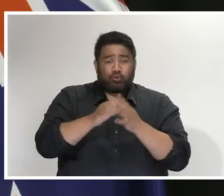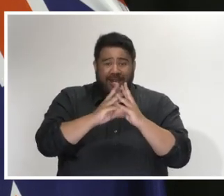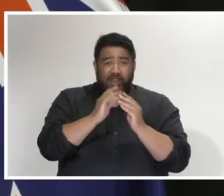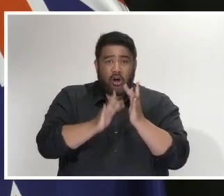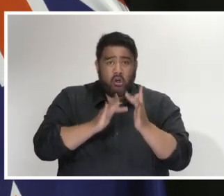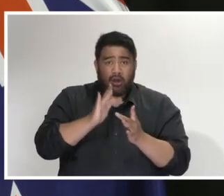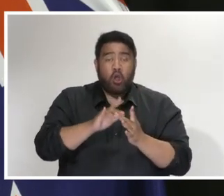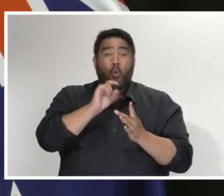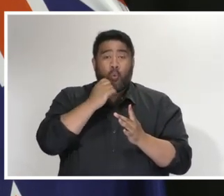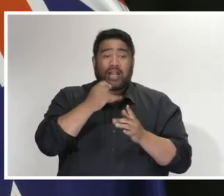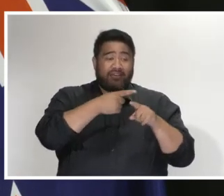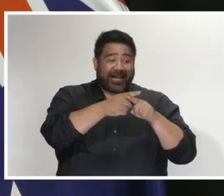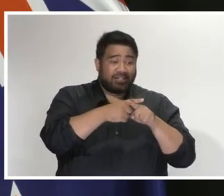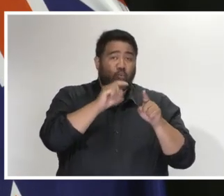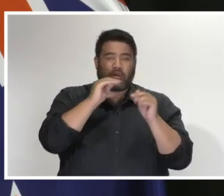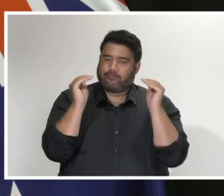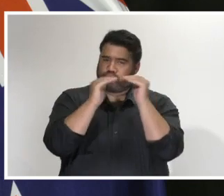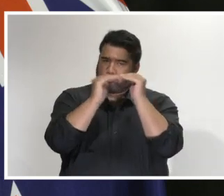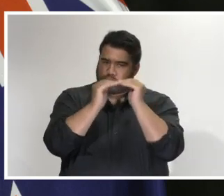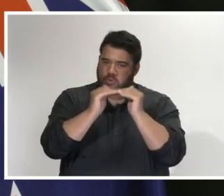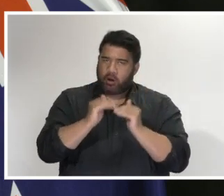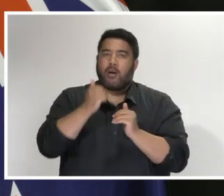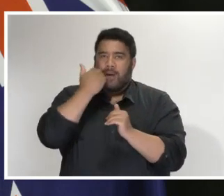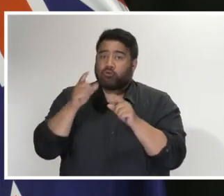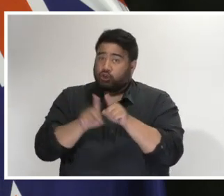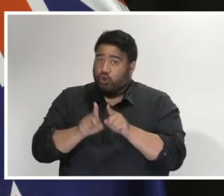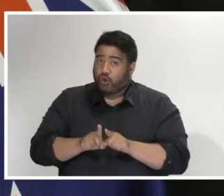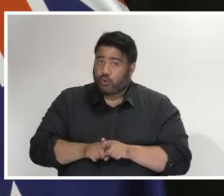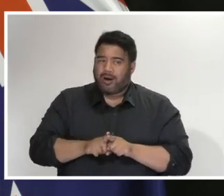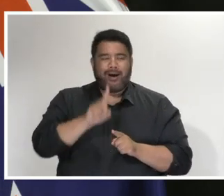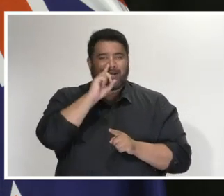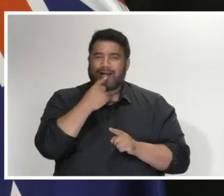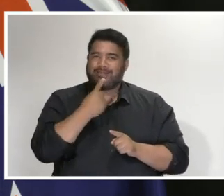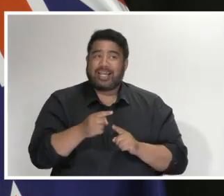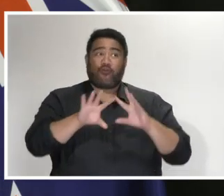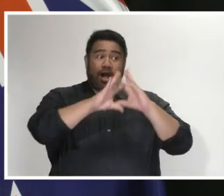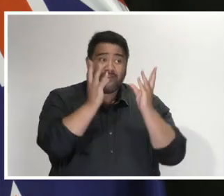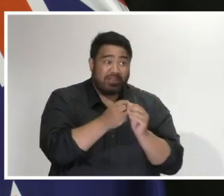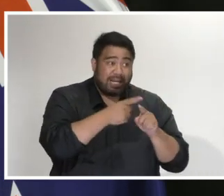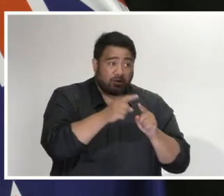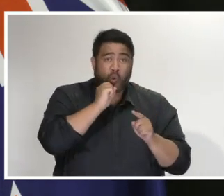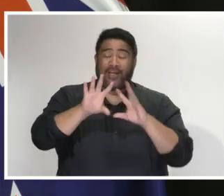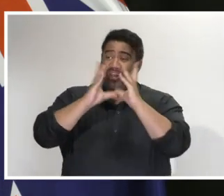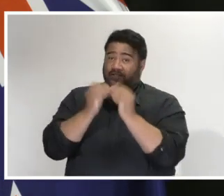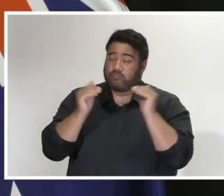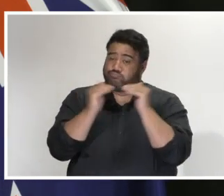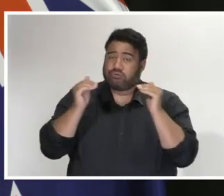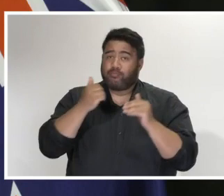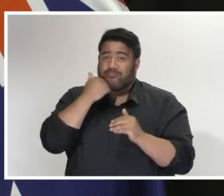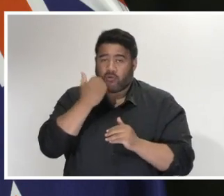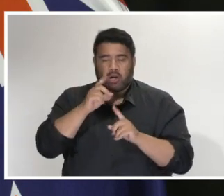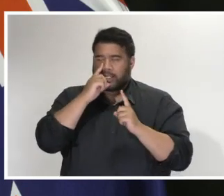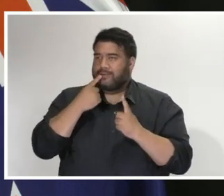be a Māori version for every single resource? I can't say that there will be for every single resource, but I can say that there will be